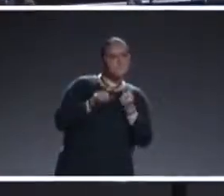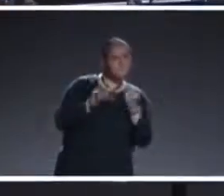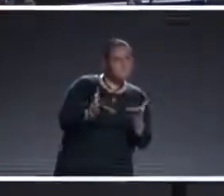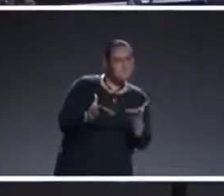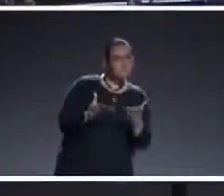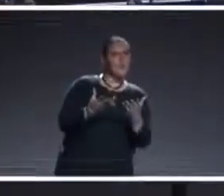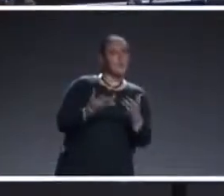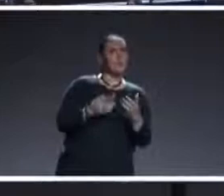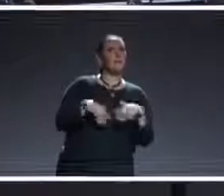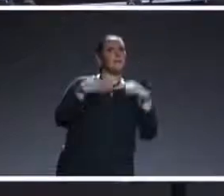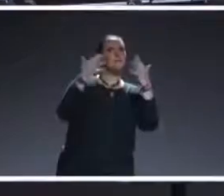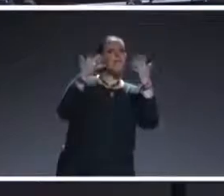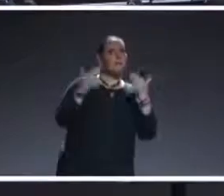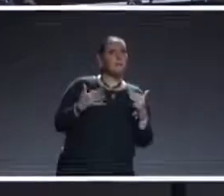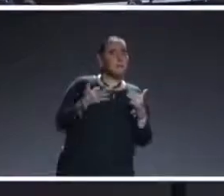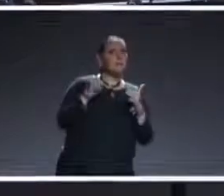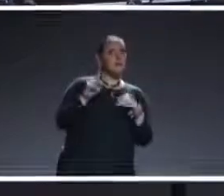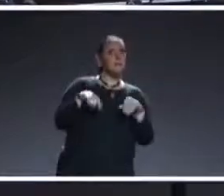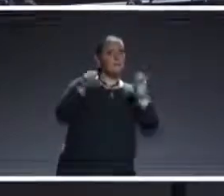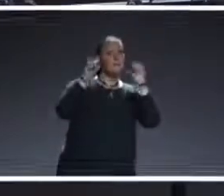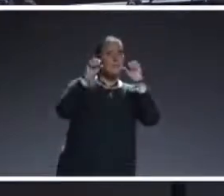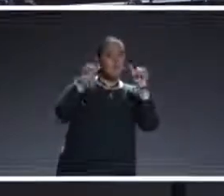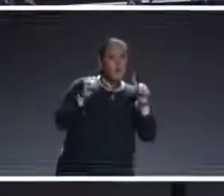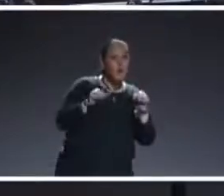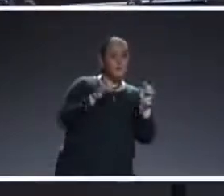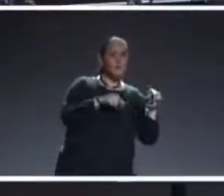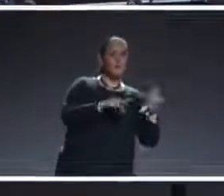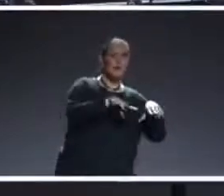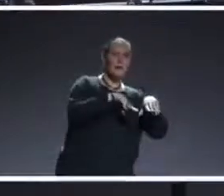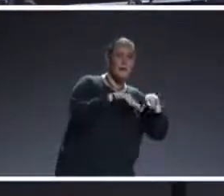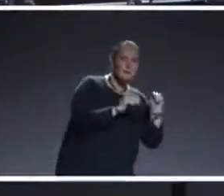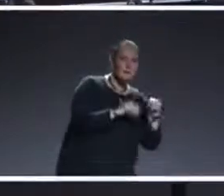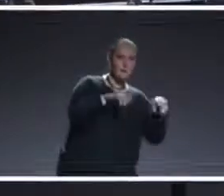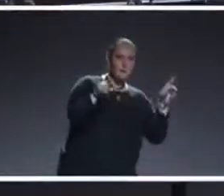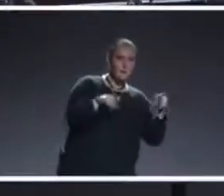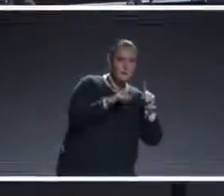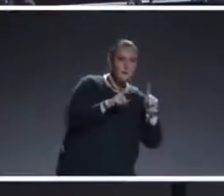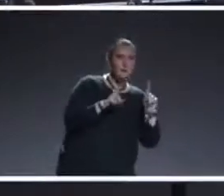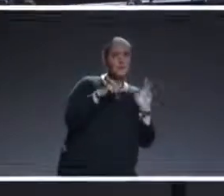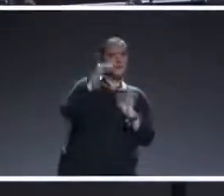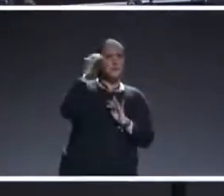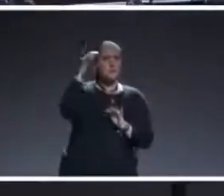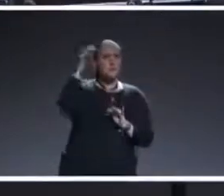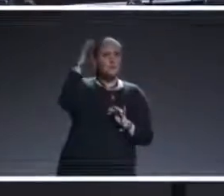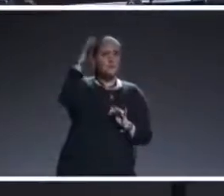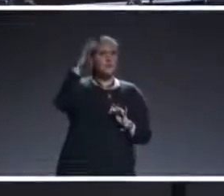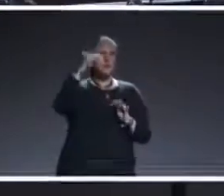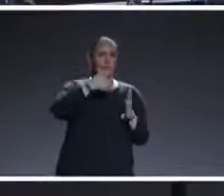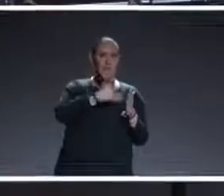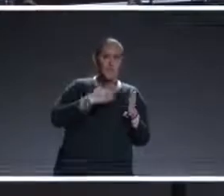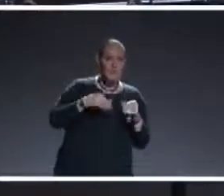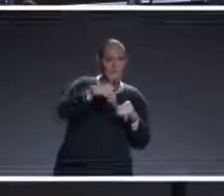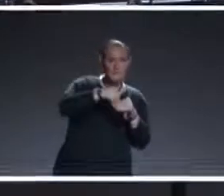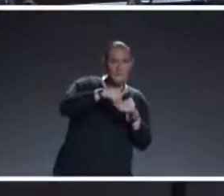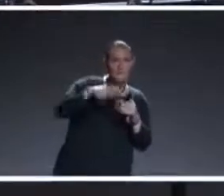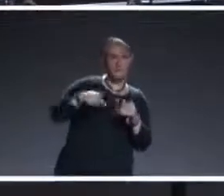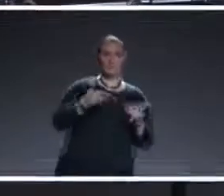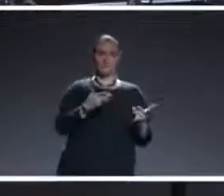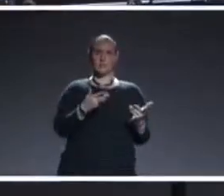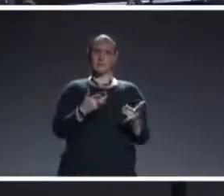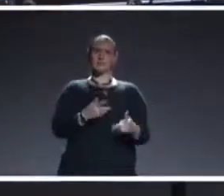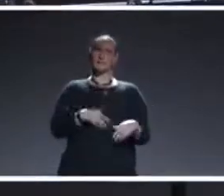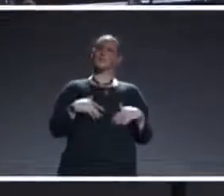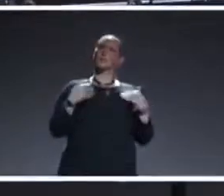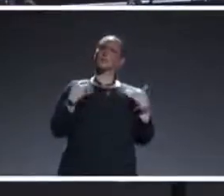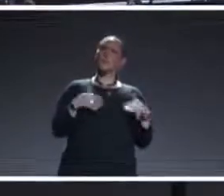was designed from the beginning like a piece of music or a philosophical argument, and it had a really beautiful elegance to